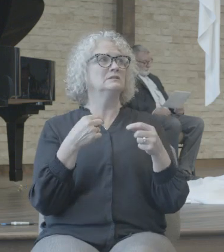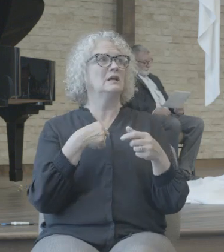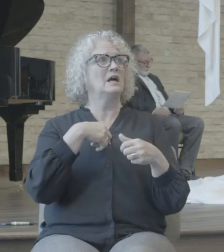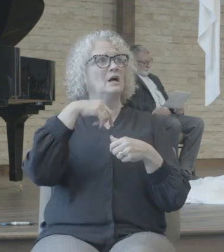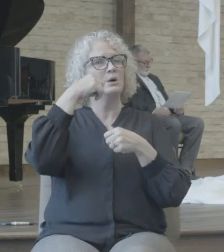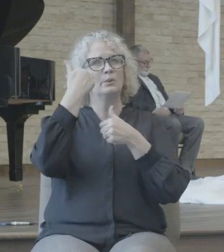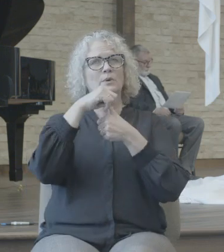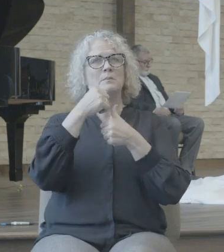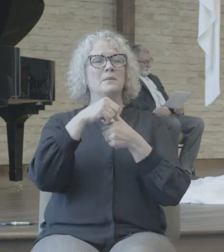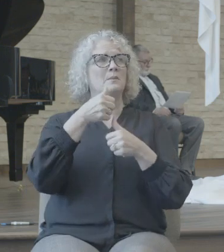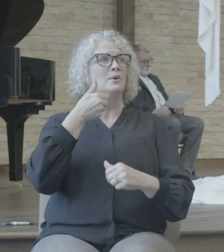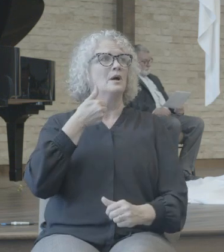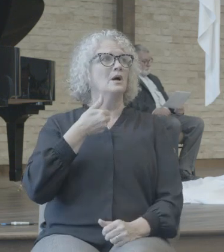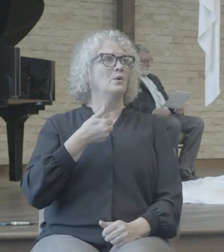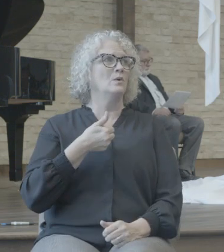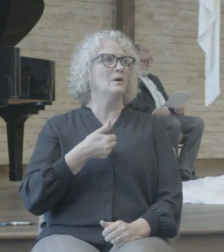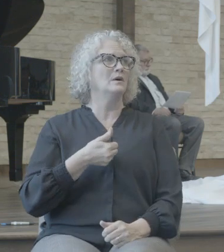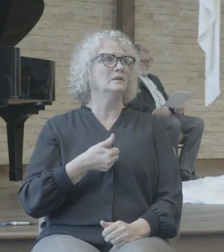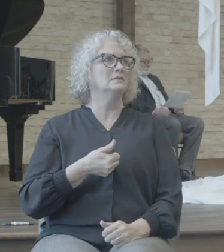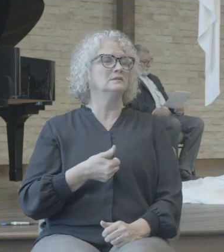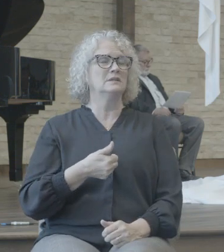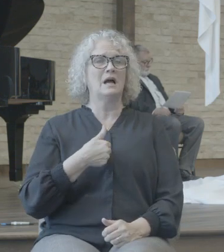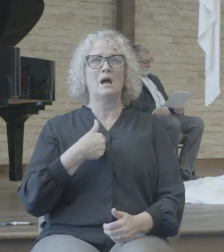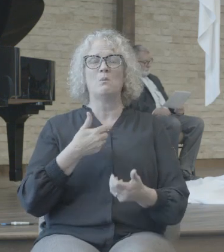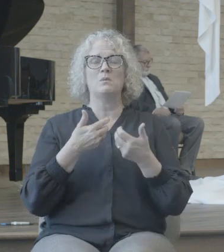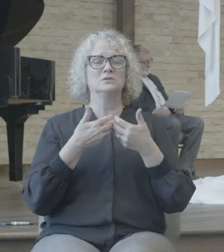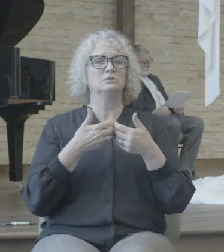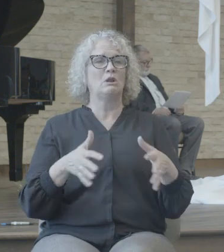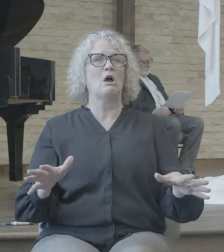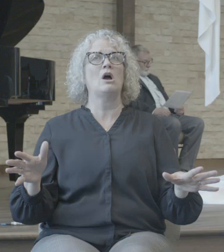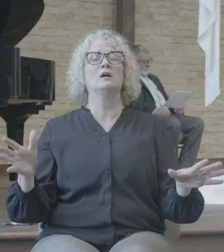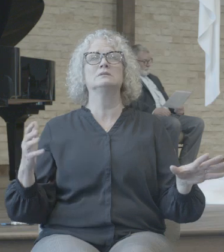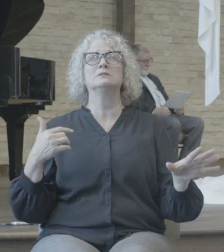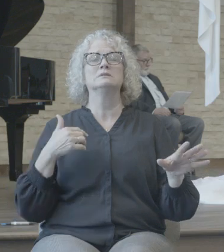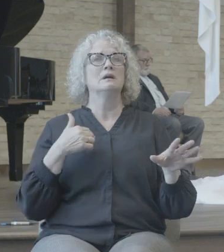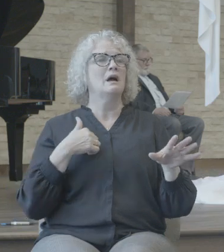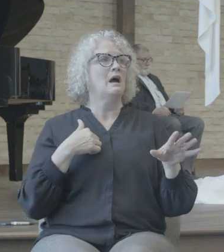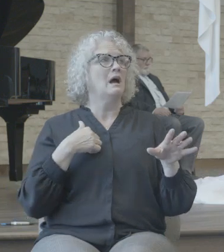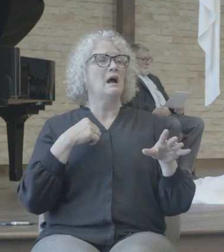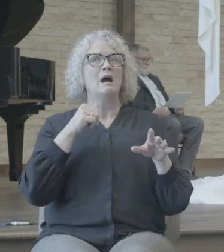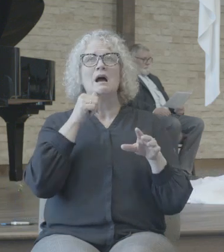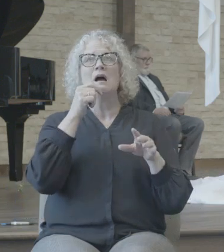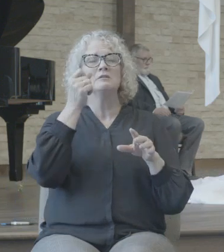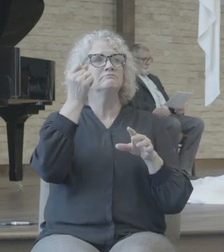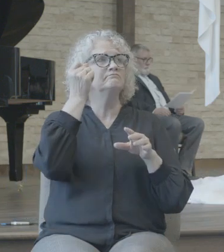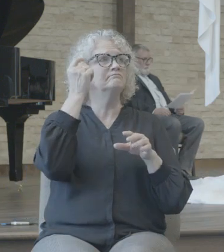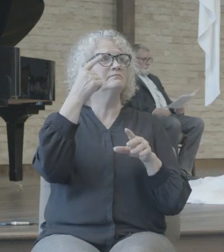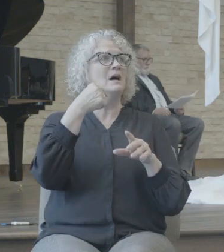I was lost, I was blind,